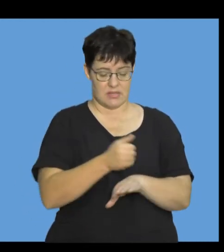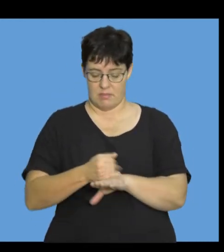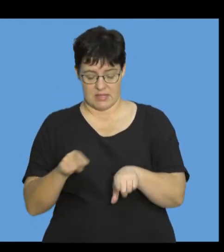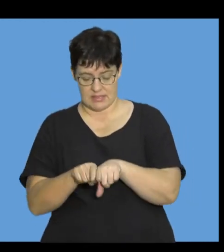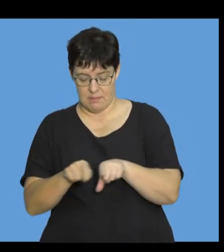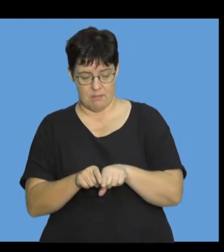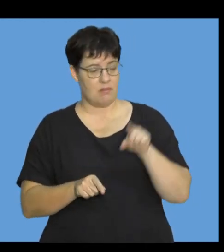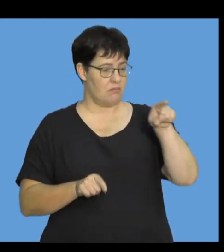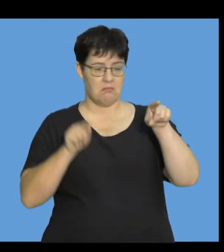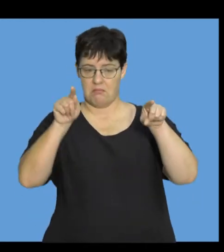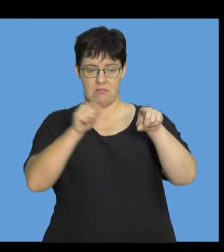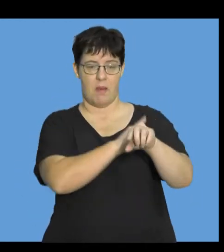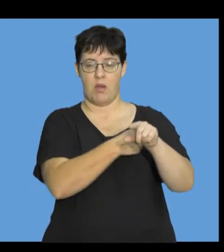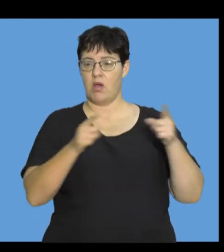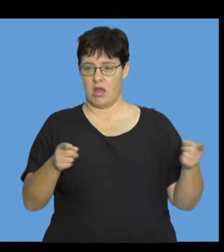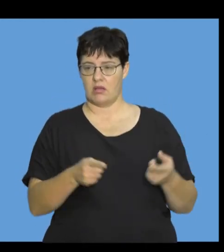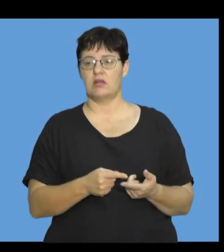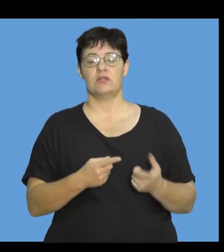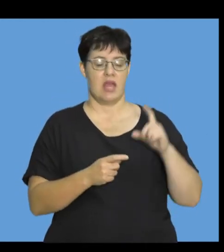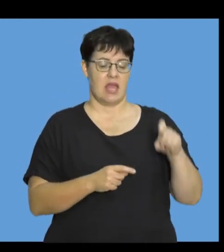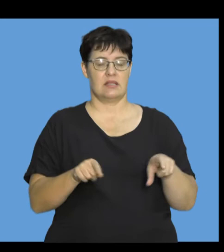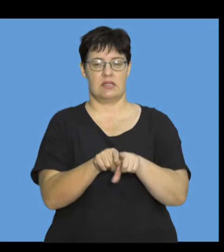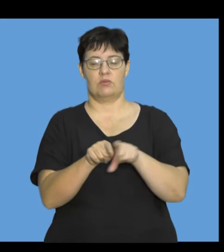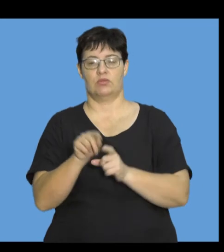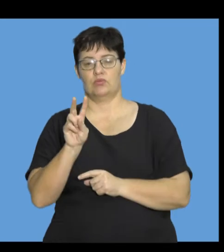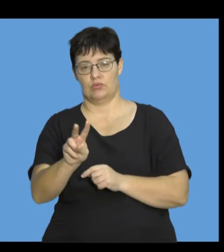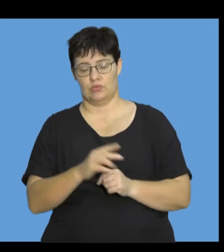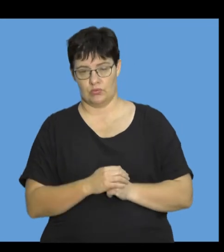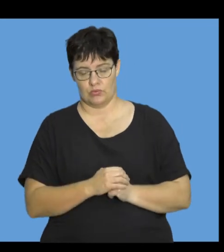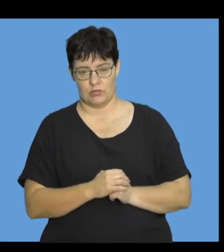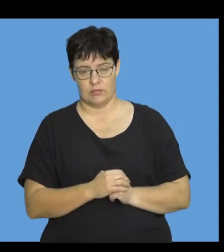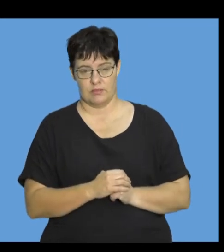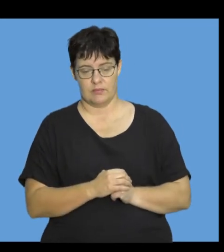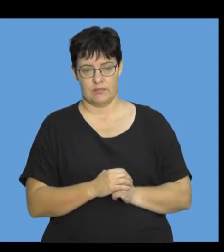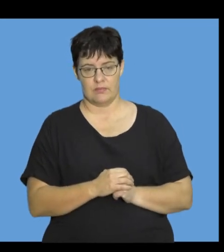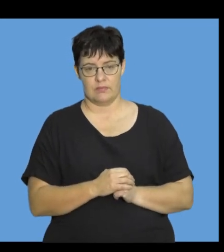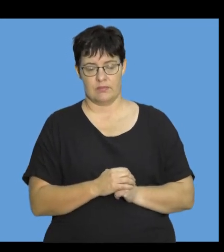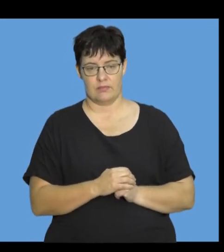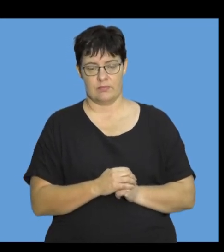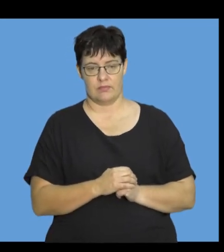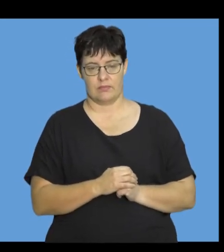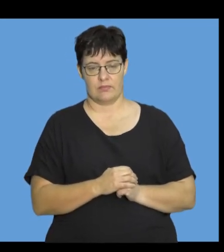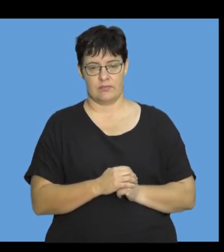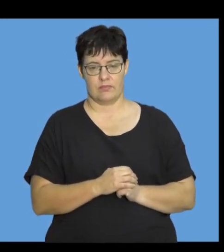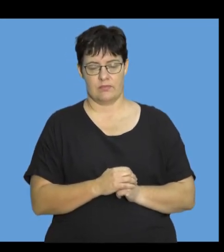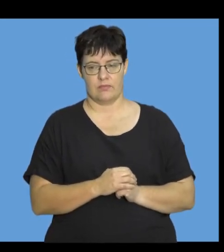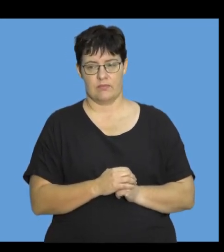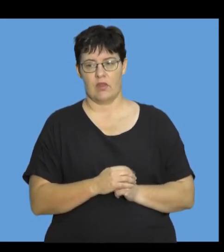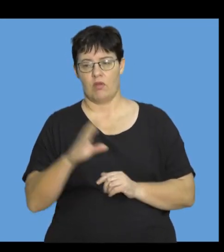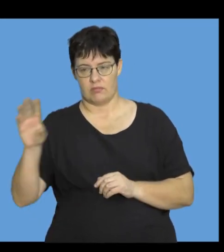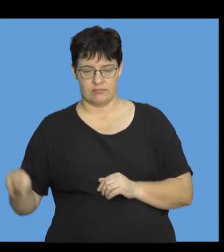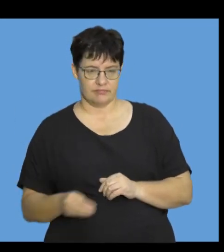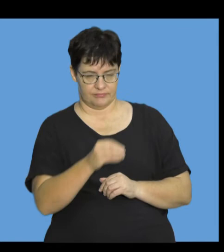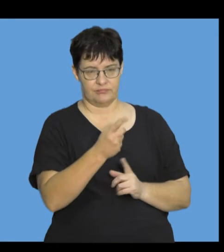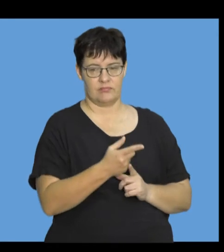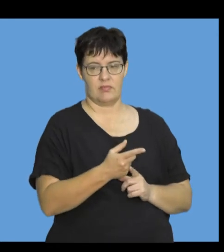the same, 1 power, equate the exponents. So it's x is equals to 2. Then you